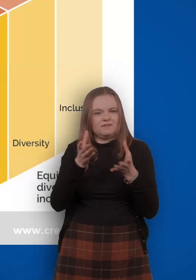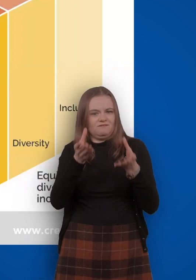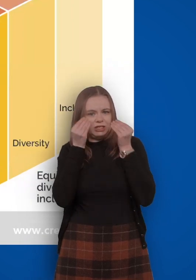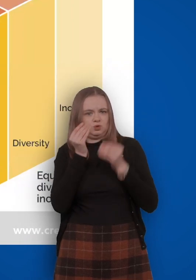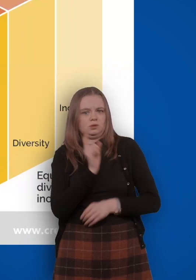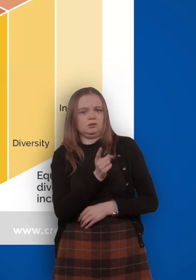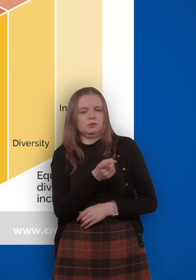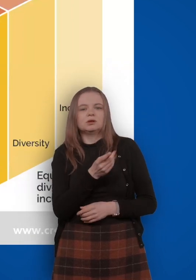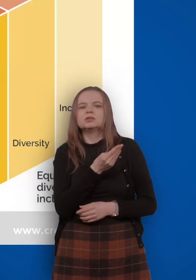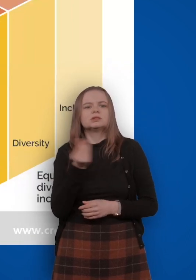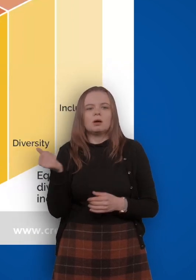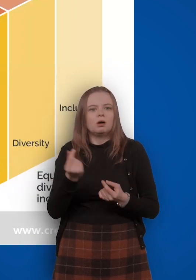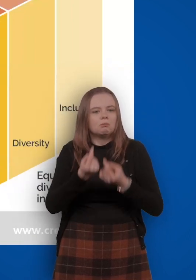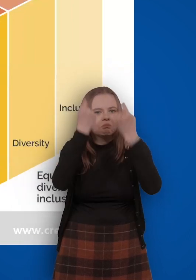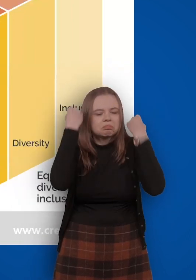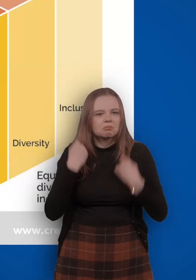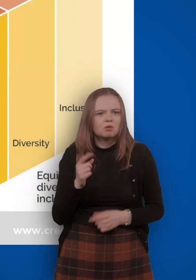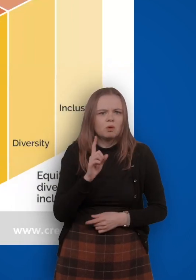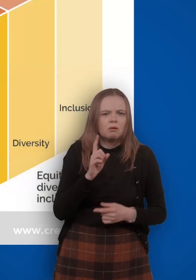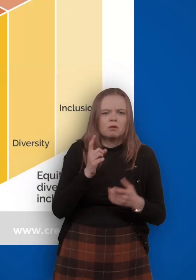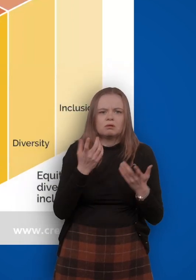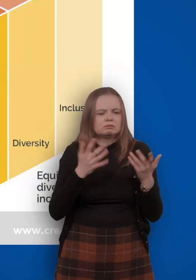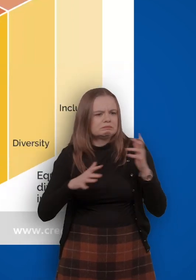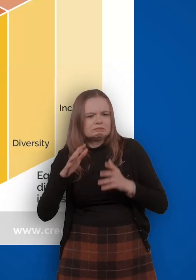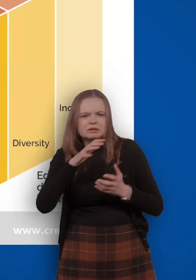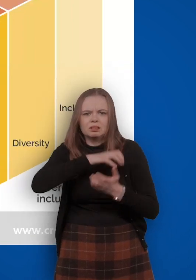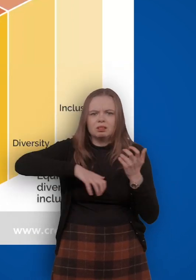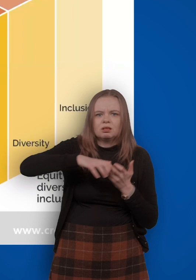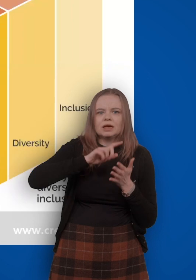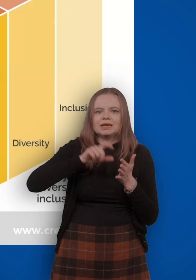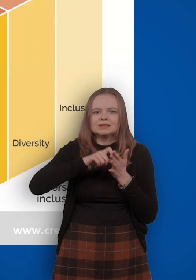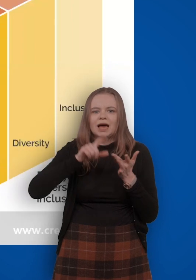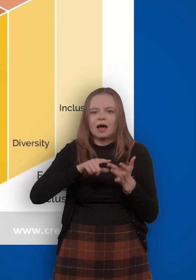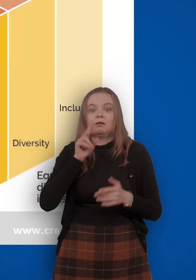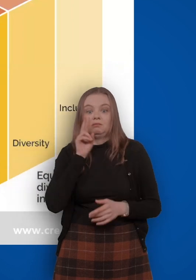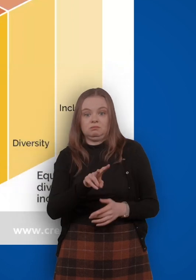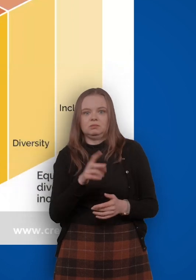really struggle maybe to get all the different kind of ways of thinking about EDI into their head.